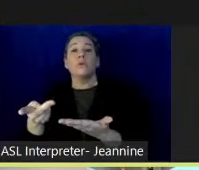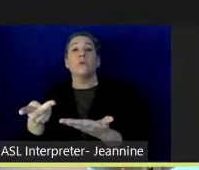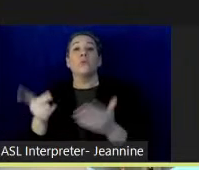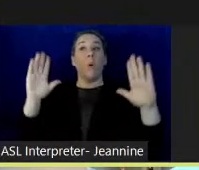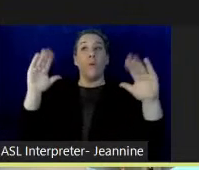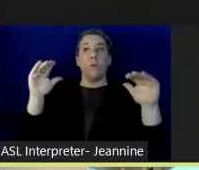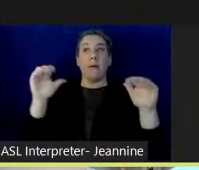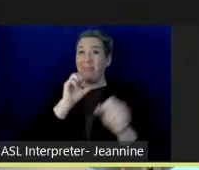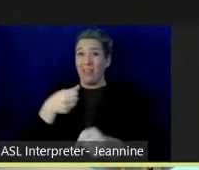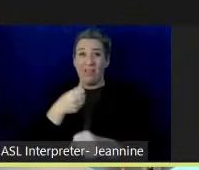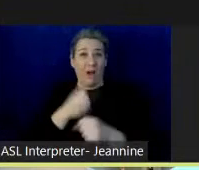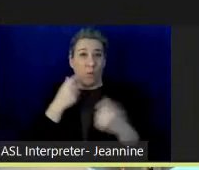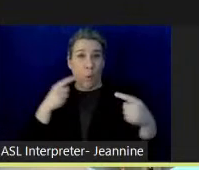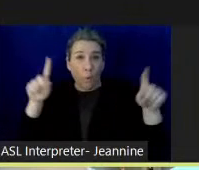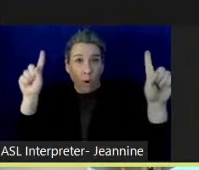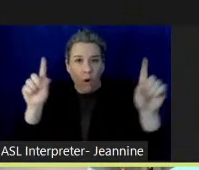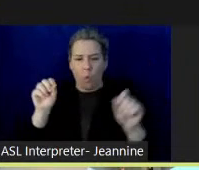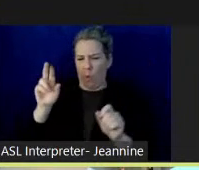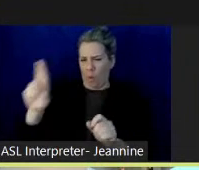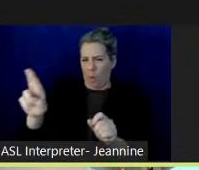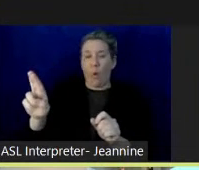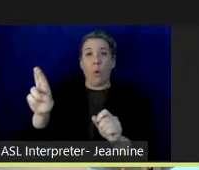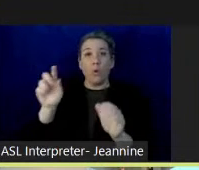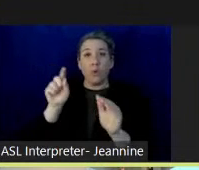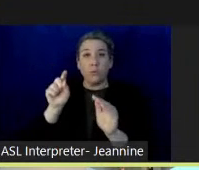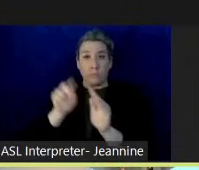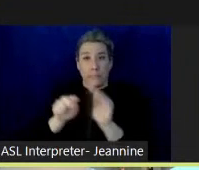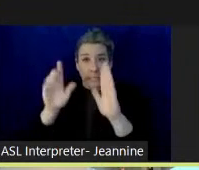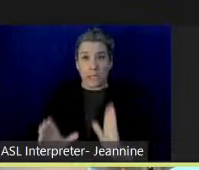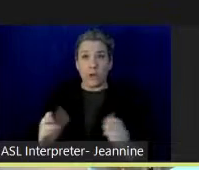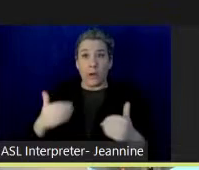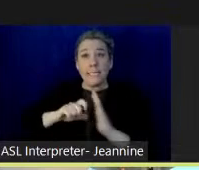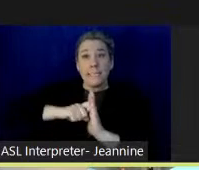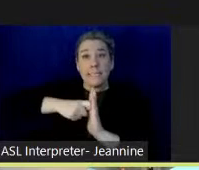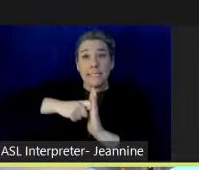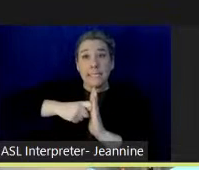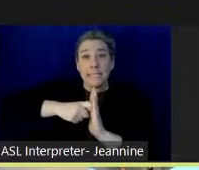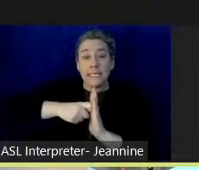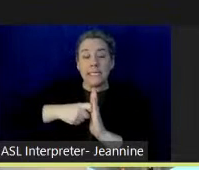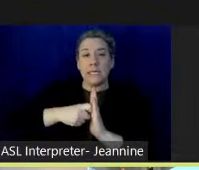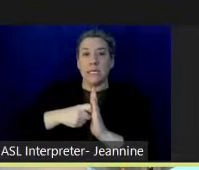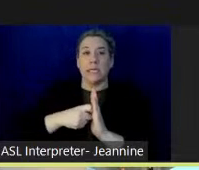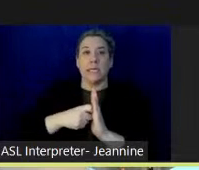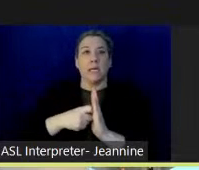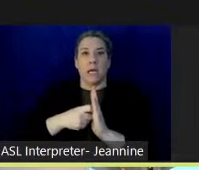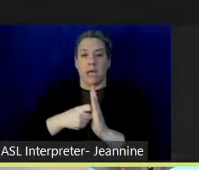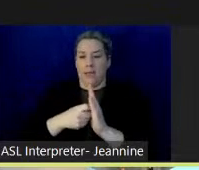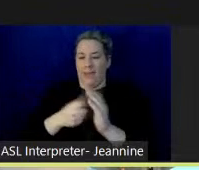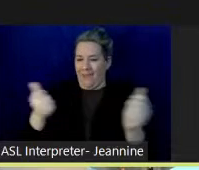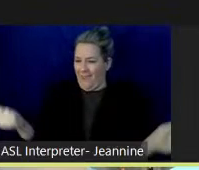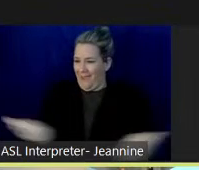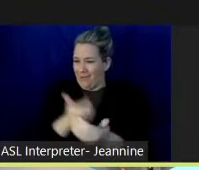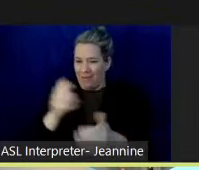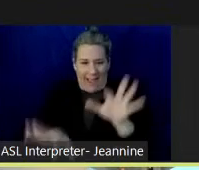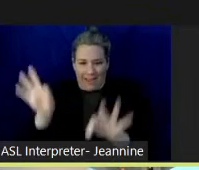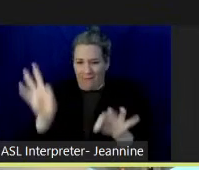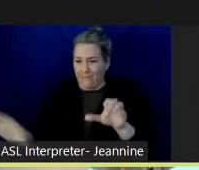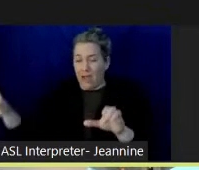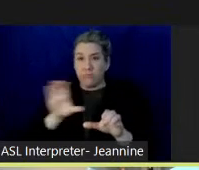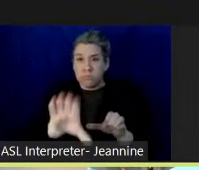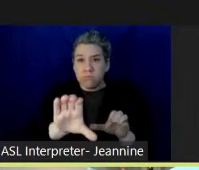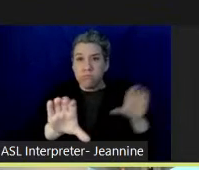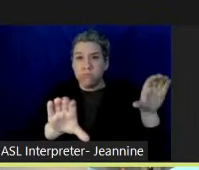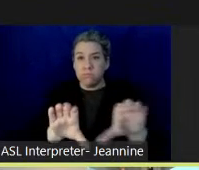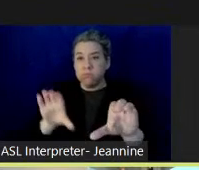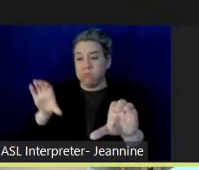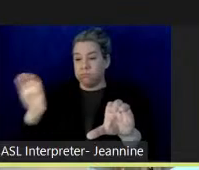not going to lock, or the assailant has somehow gained access to an access key, I'm going to take every object and material I can in my space and